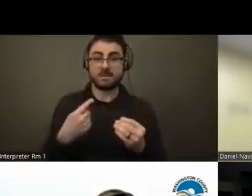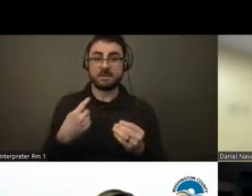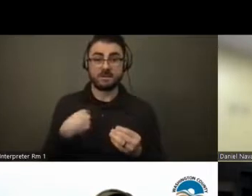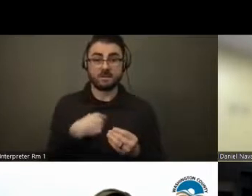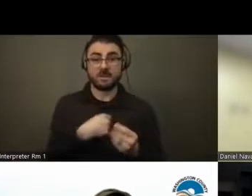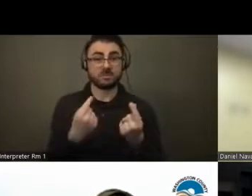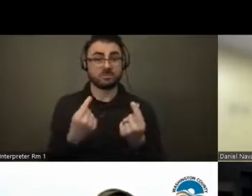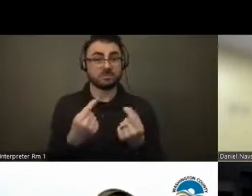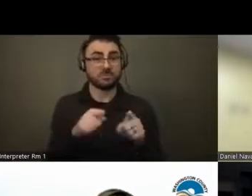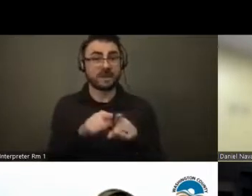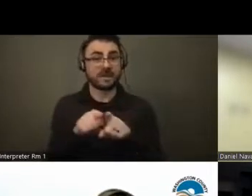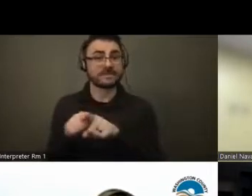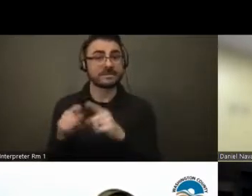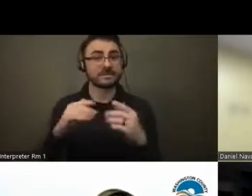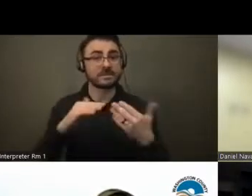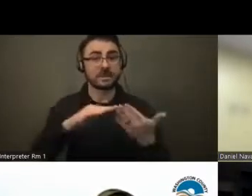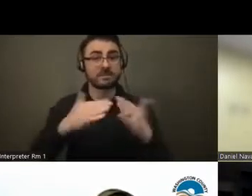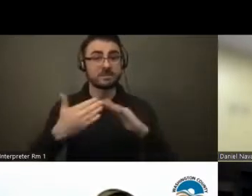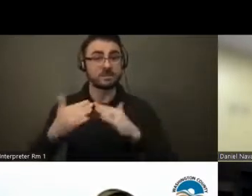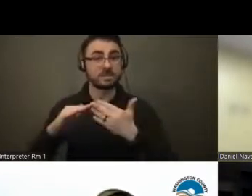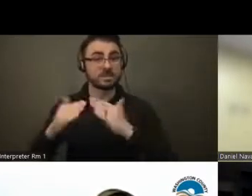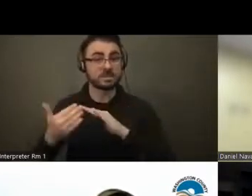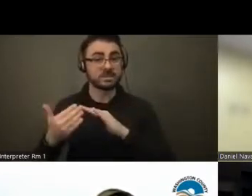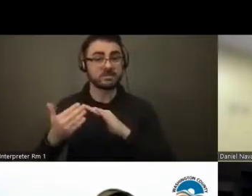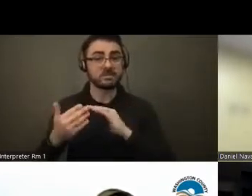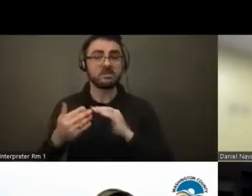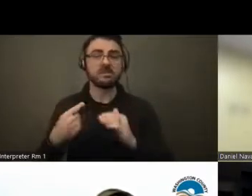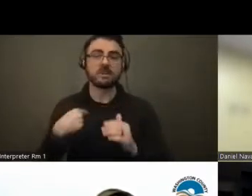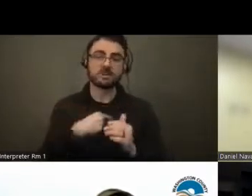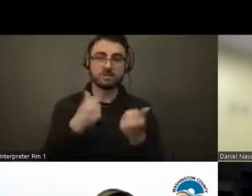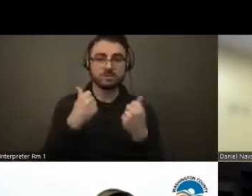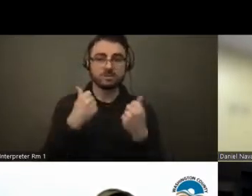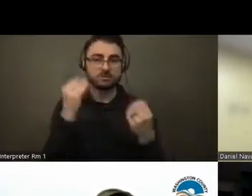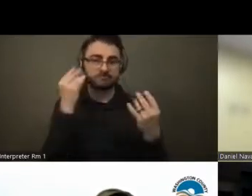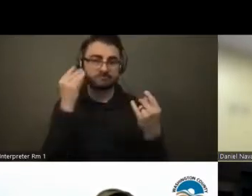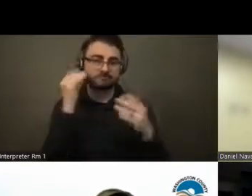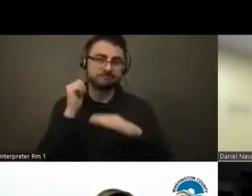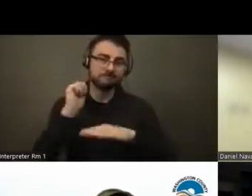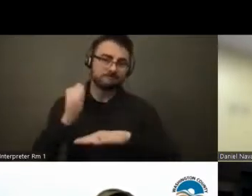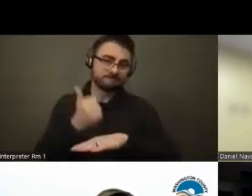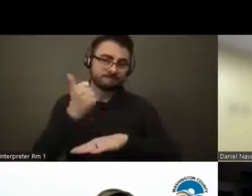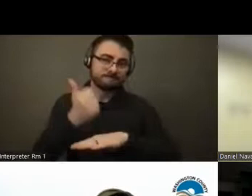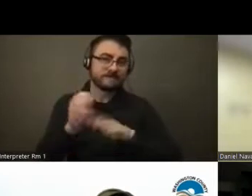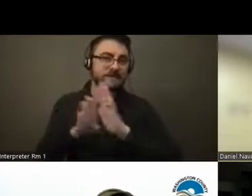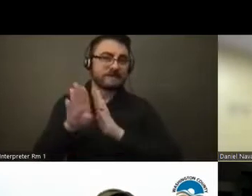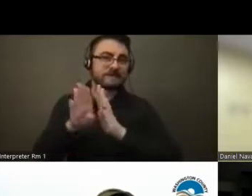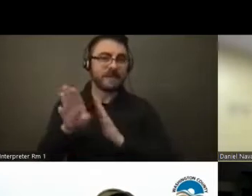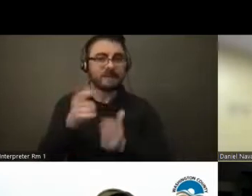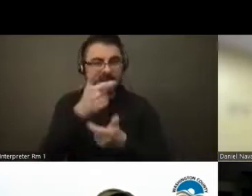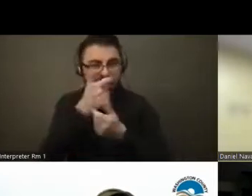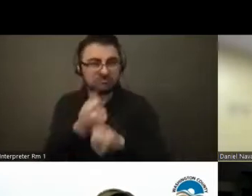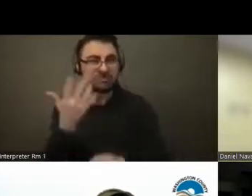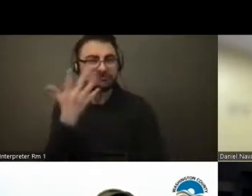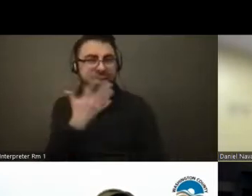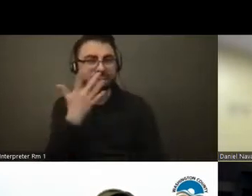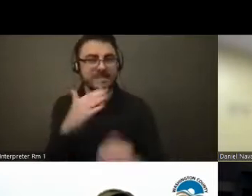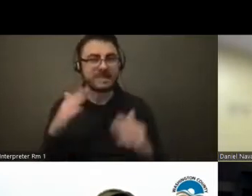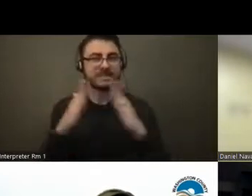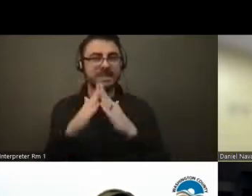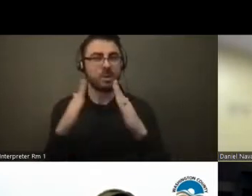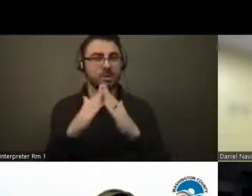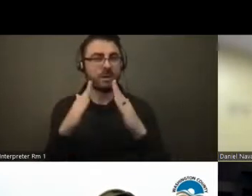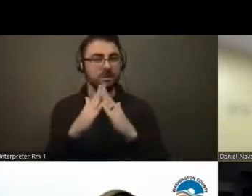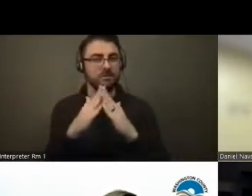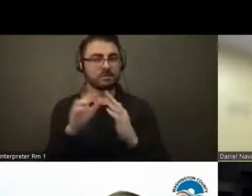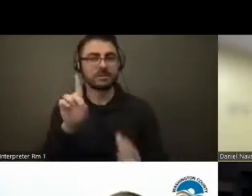we try to develop interesting downtowns. So for example, just last night,